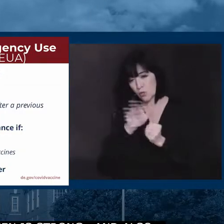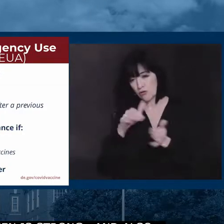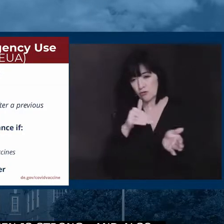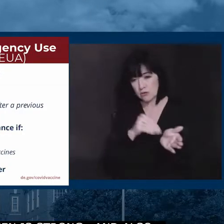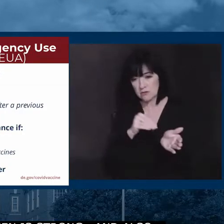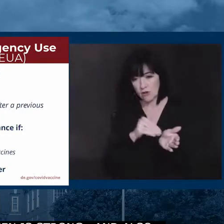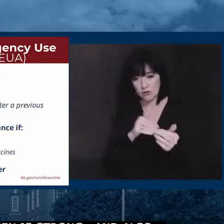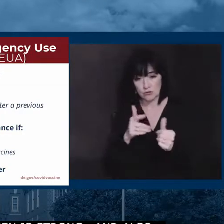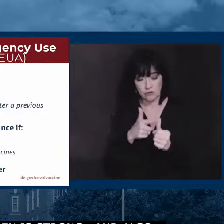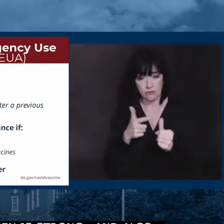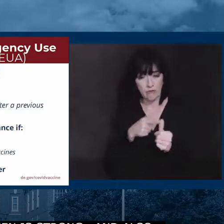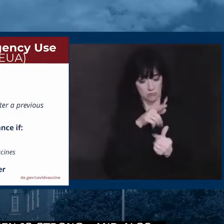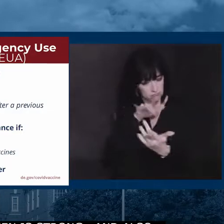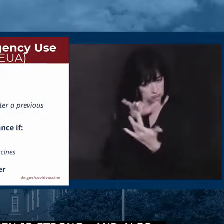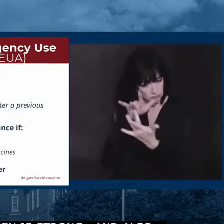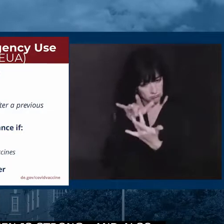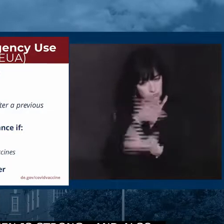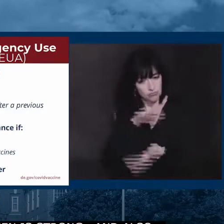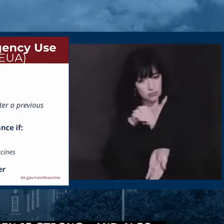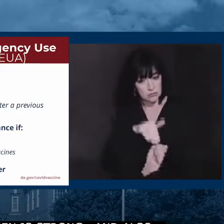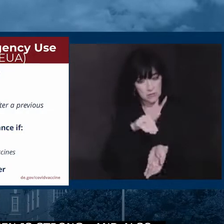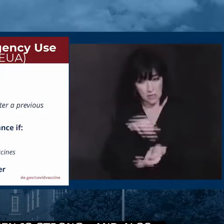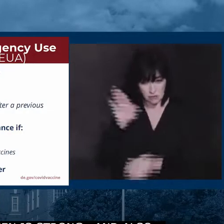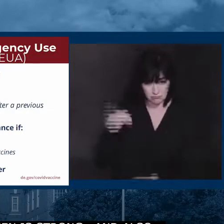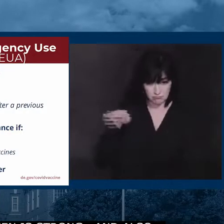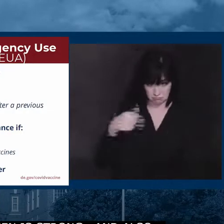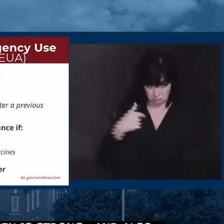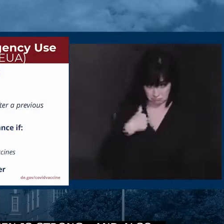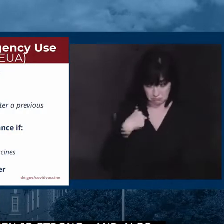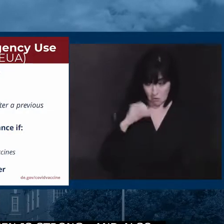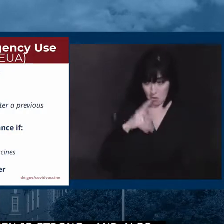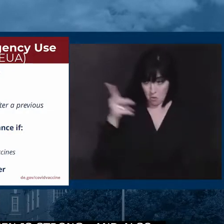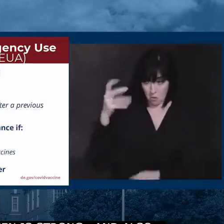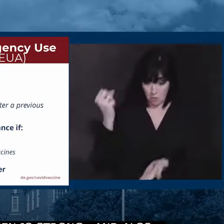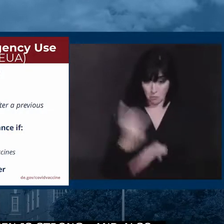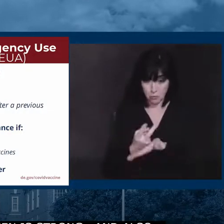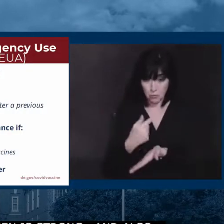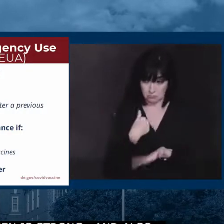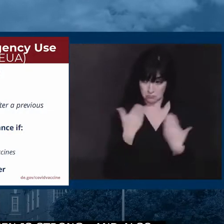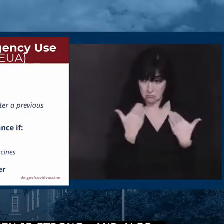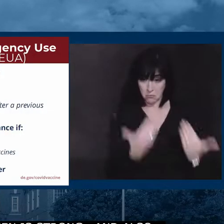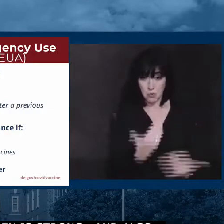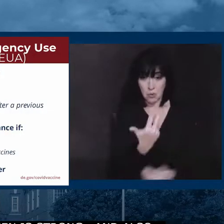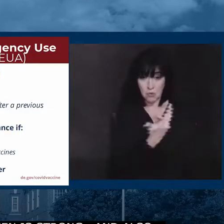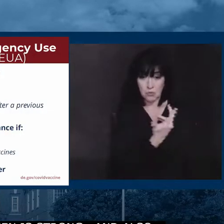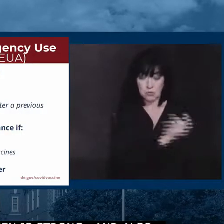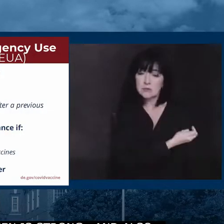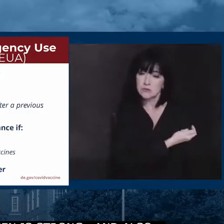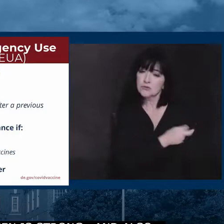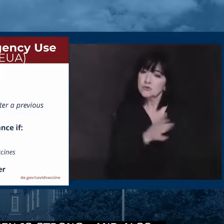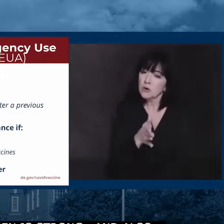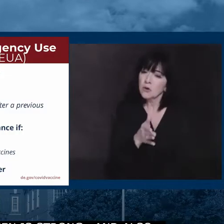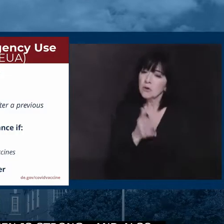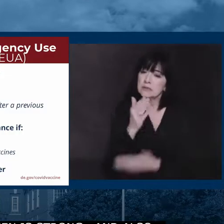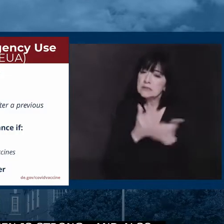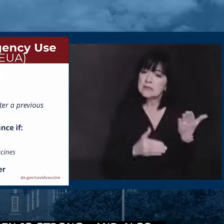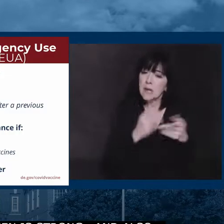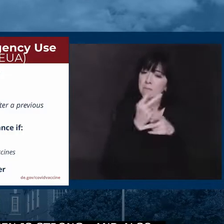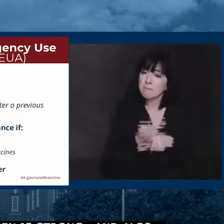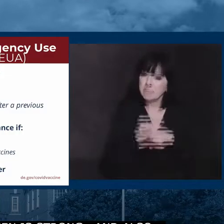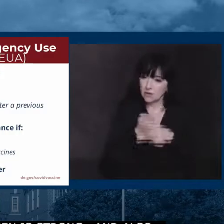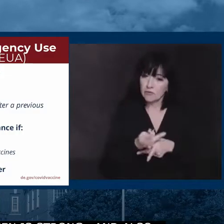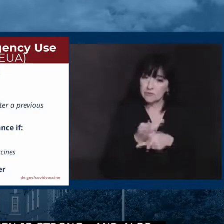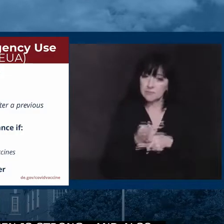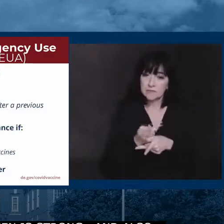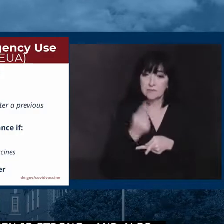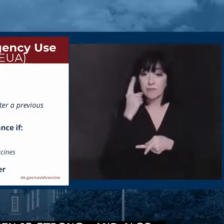also will provide you with some special counseling about some things you need to pay attention to. For people who